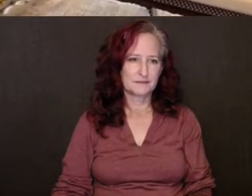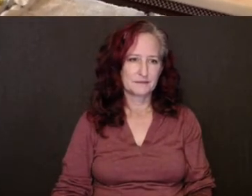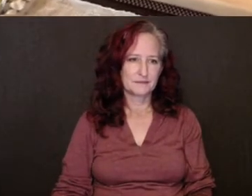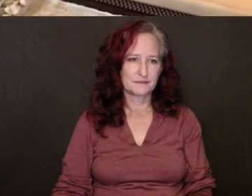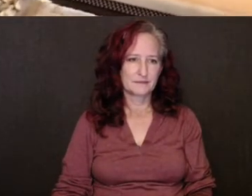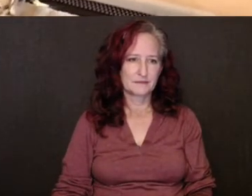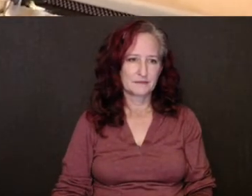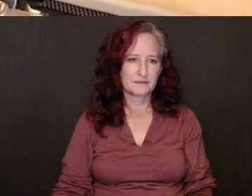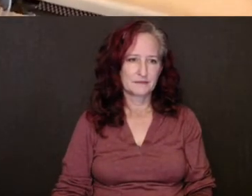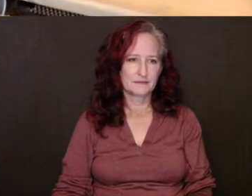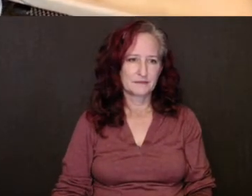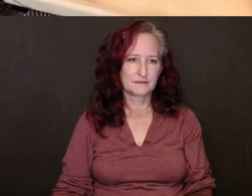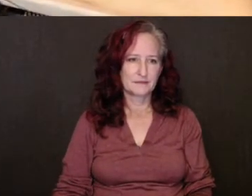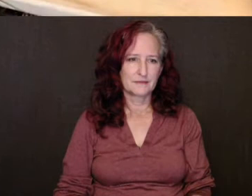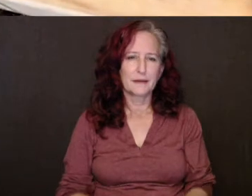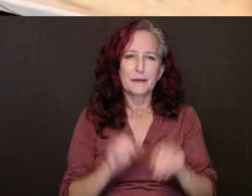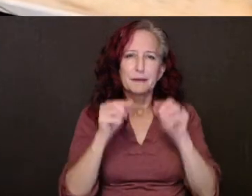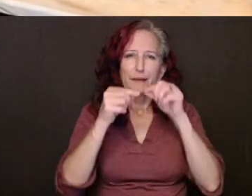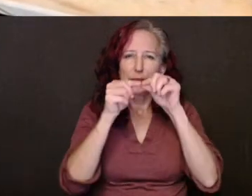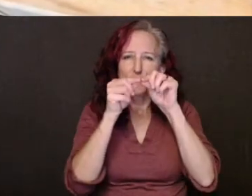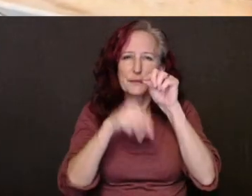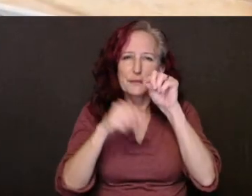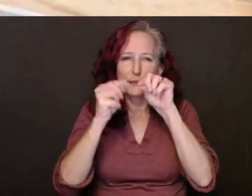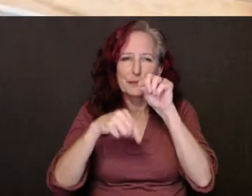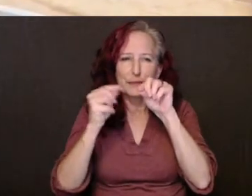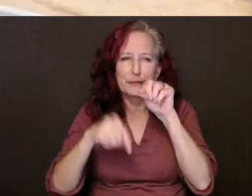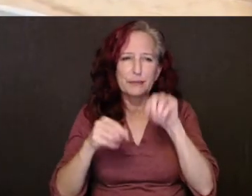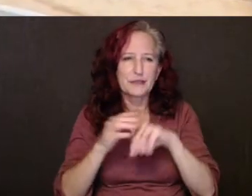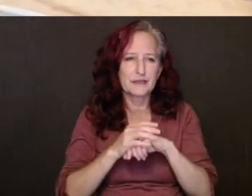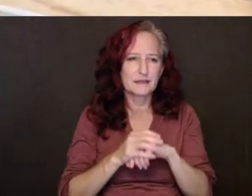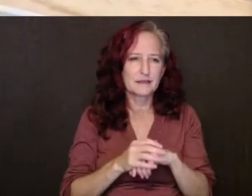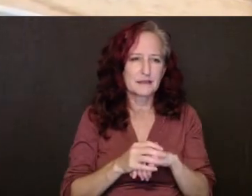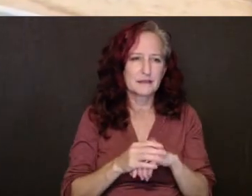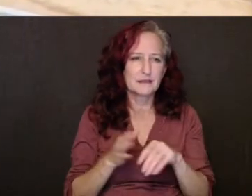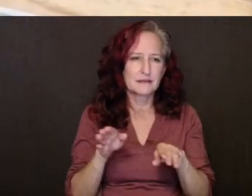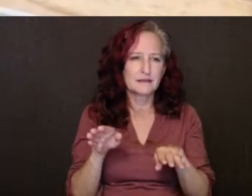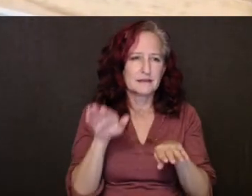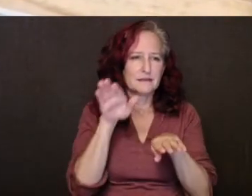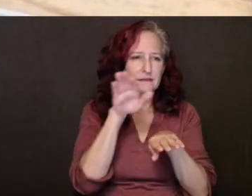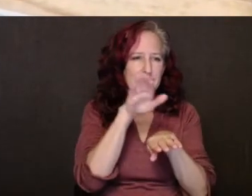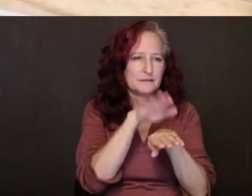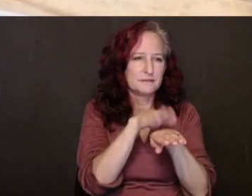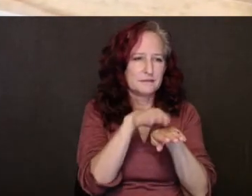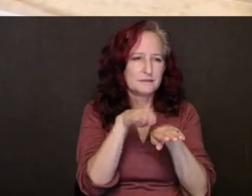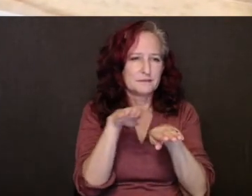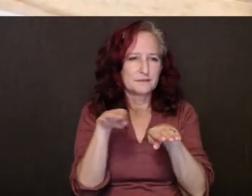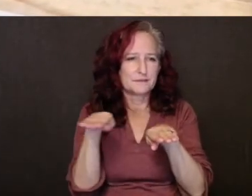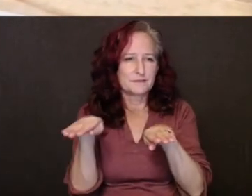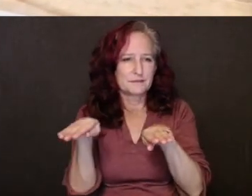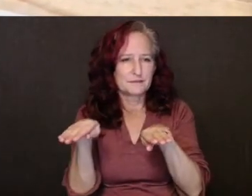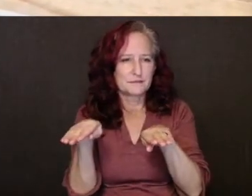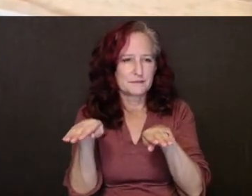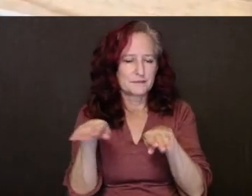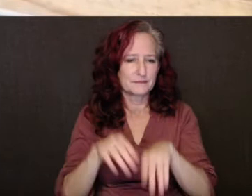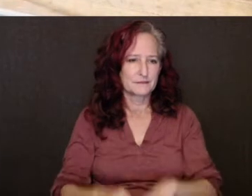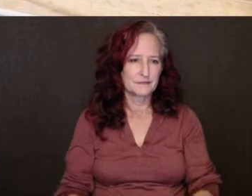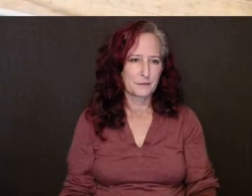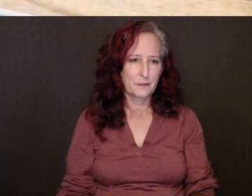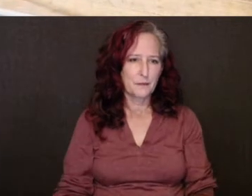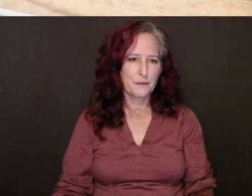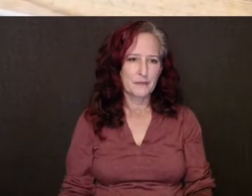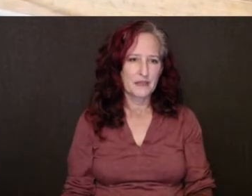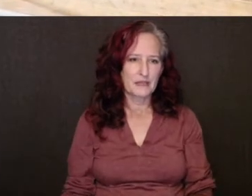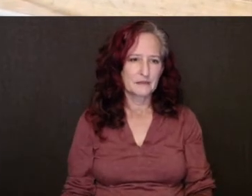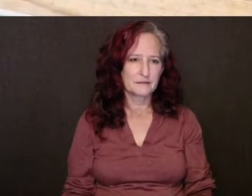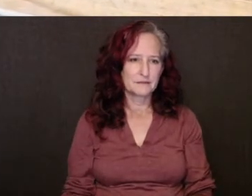slice, and then I cut another slice. Knife have to be sharp, and I cut another slice. Look at that. And I cut another